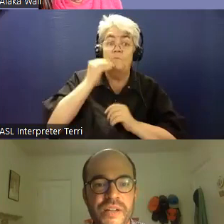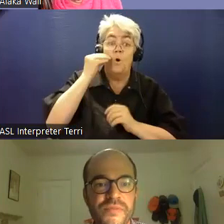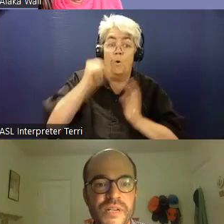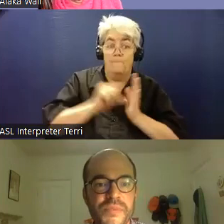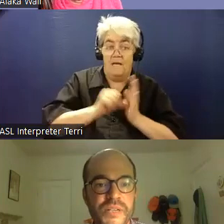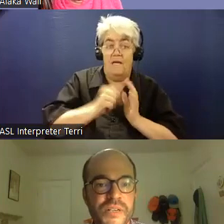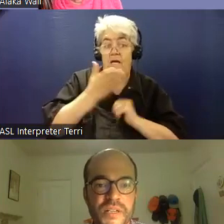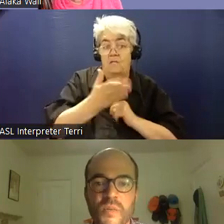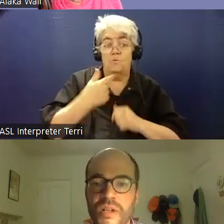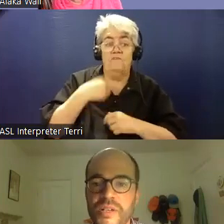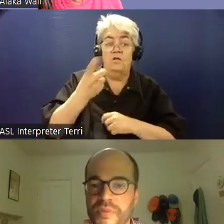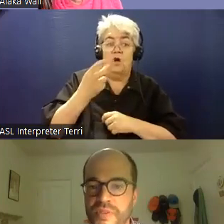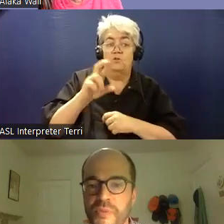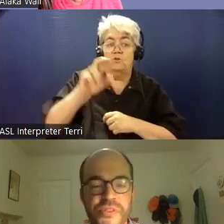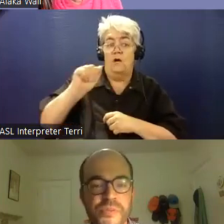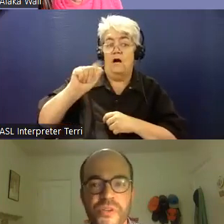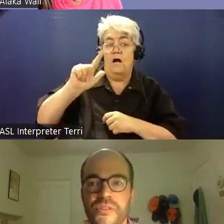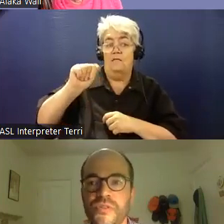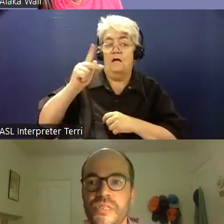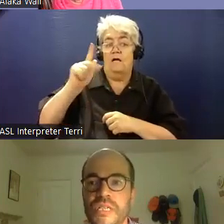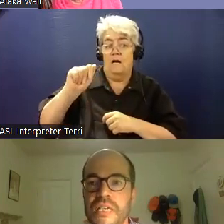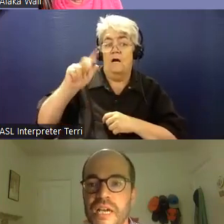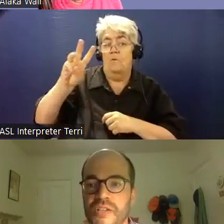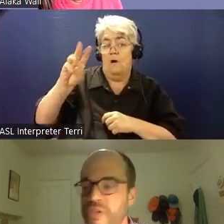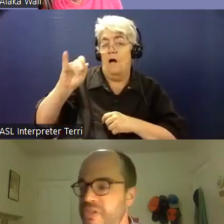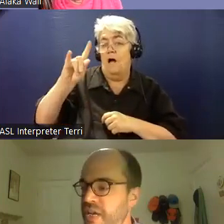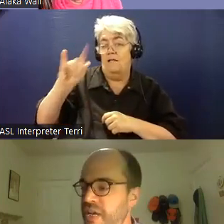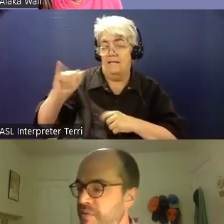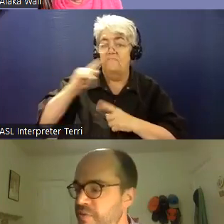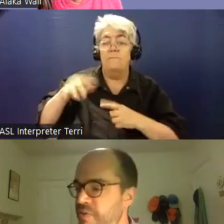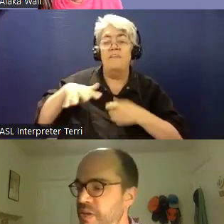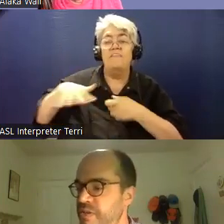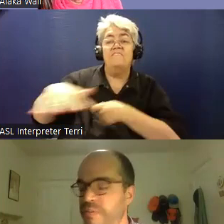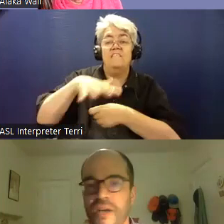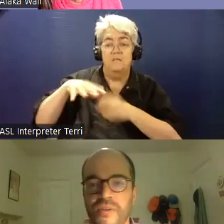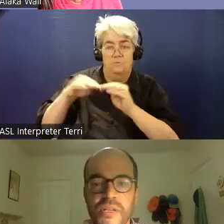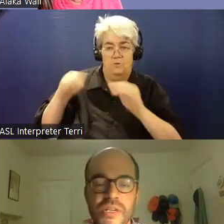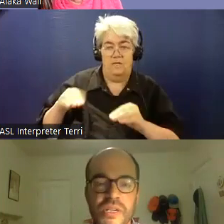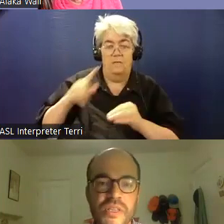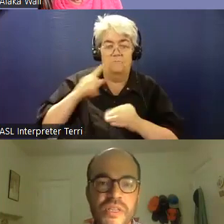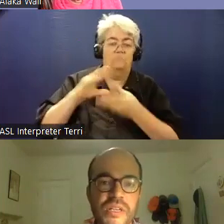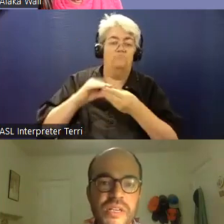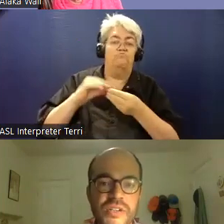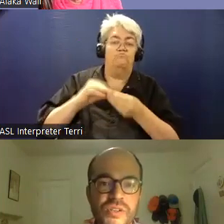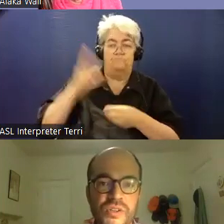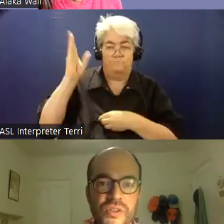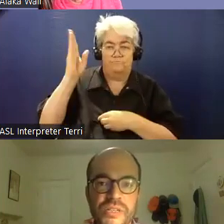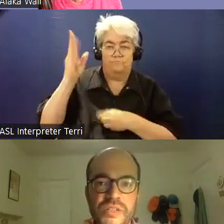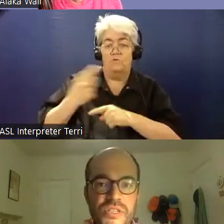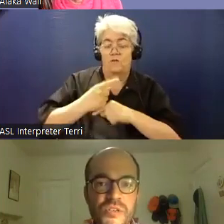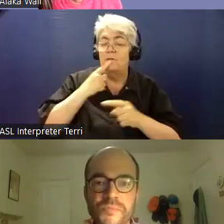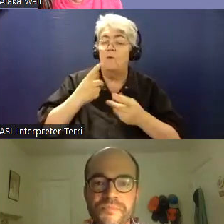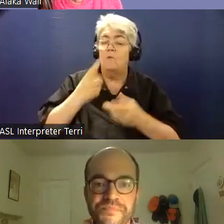we have Dr. Alaka Wali of the Field Museum talking to us. I just want to say a few things about the